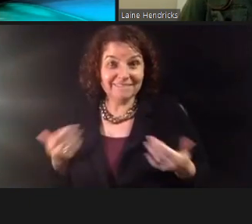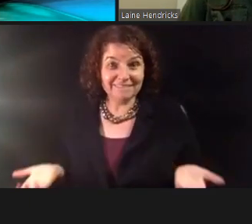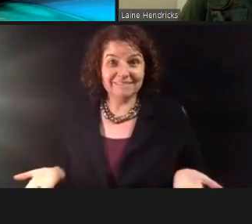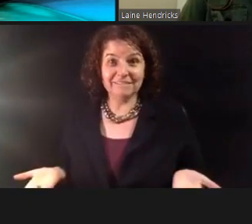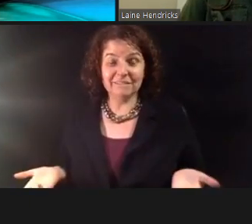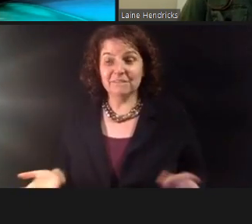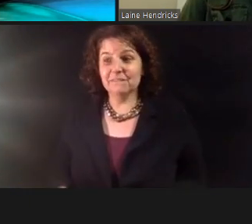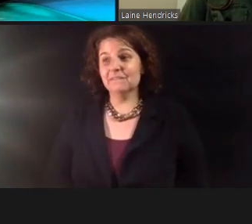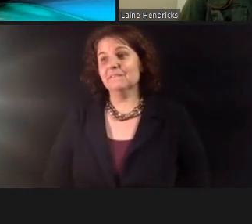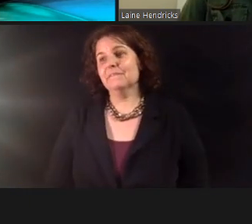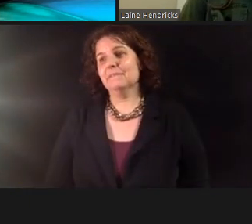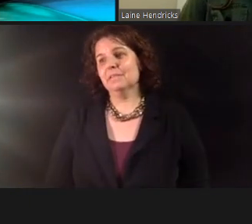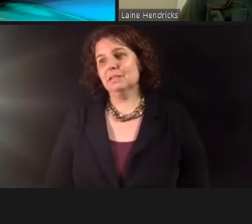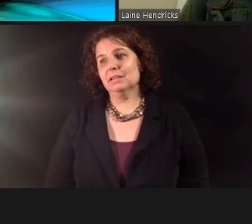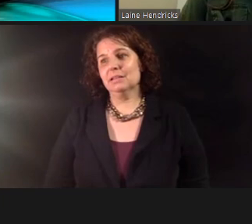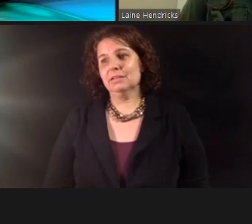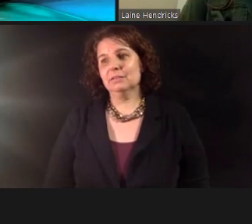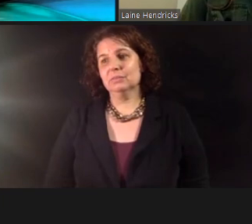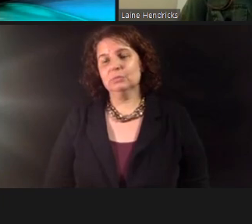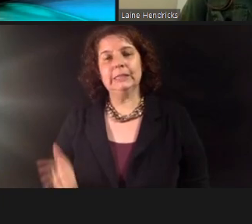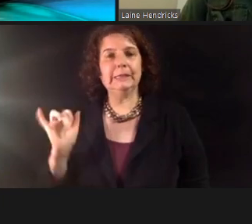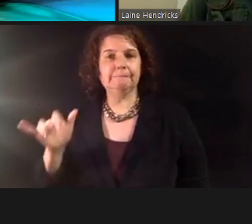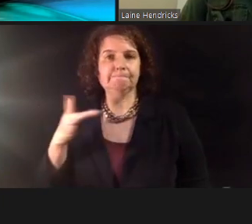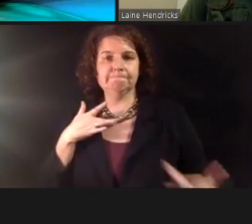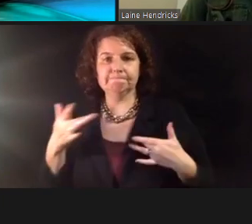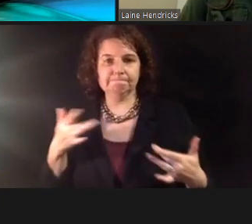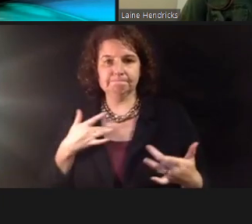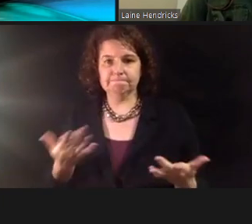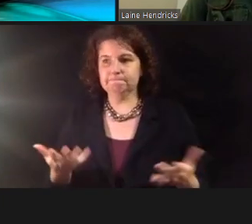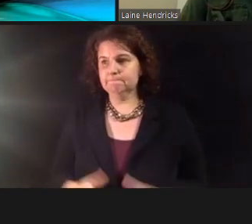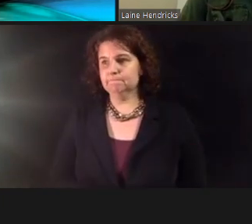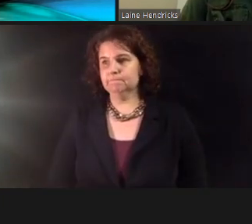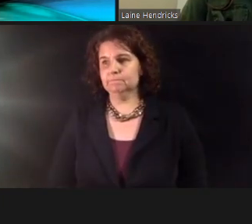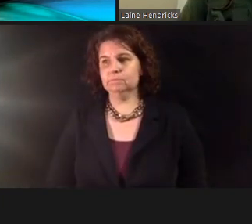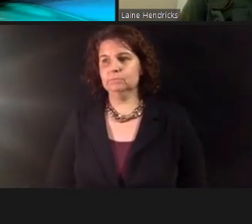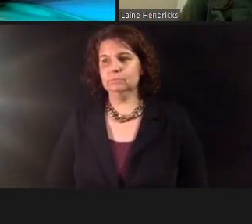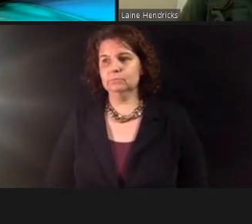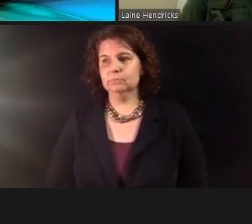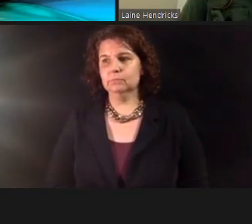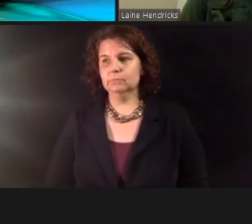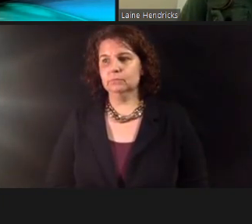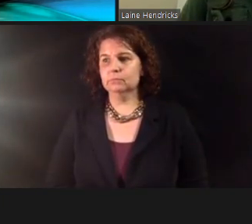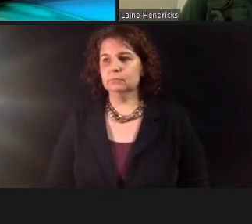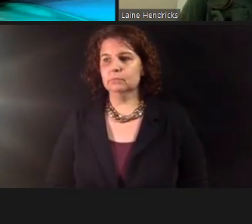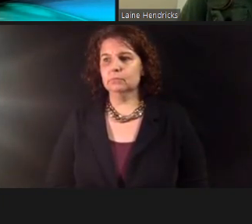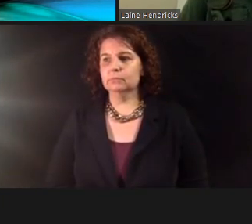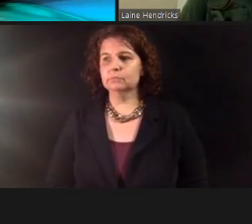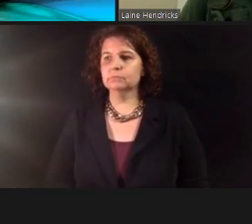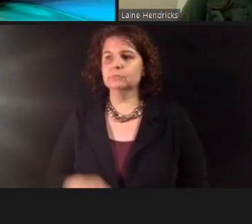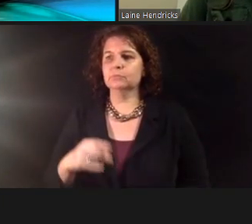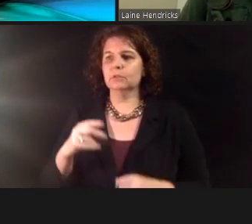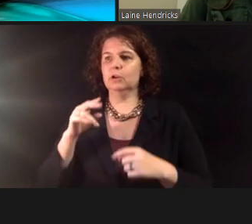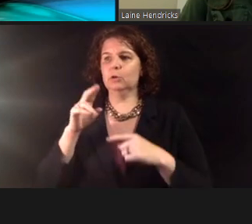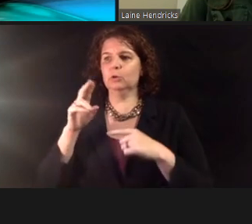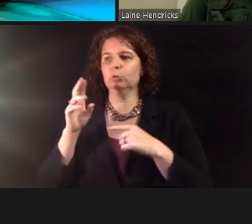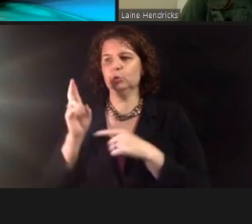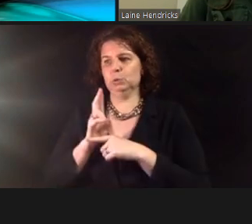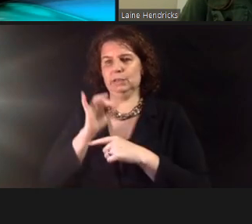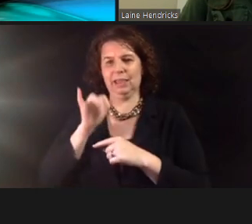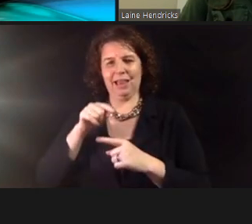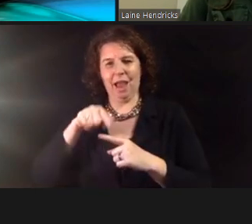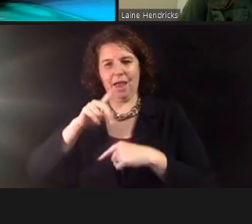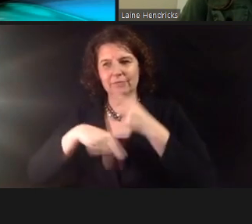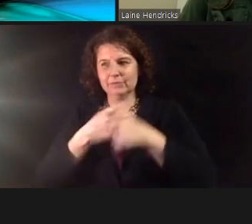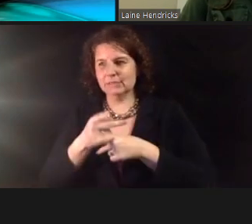that's really limits the utility of that kind of testing for most of our settings. It's also the machinery is